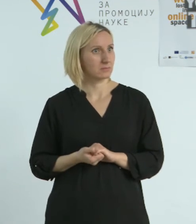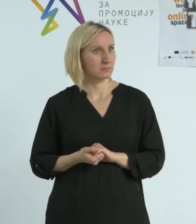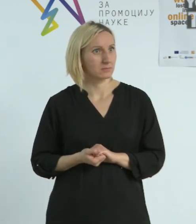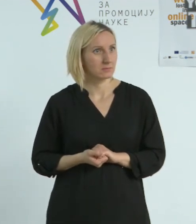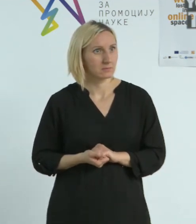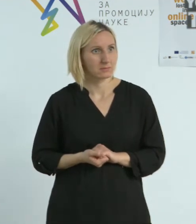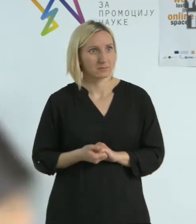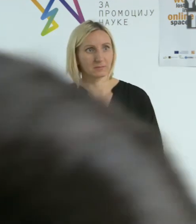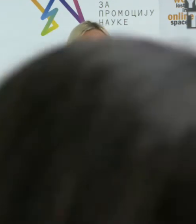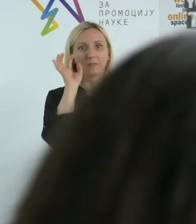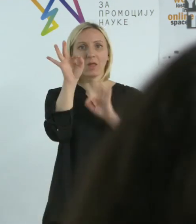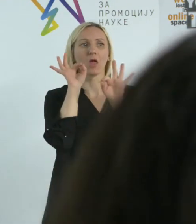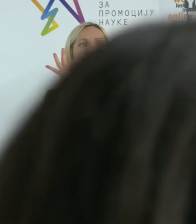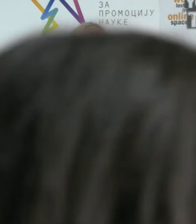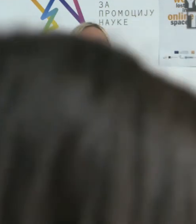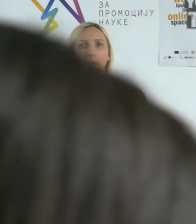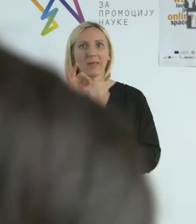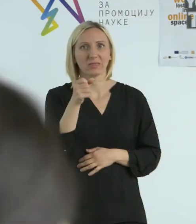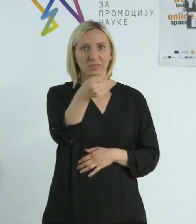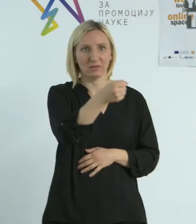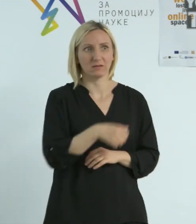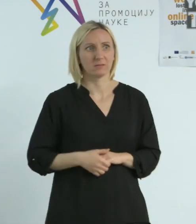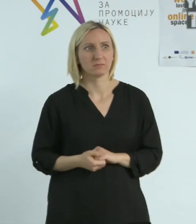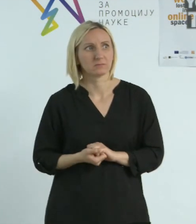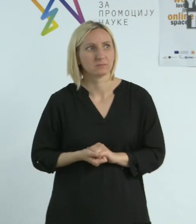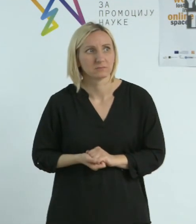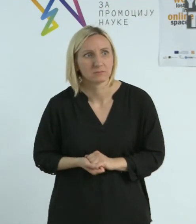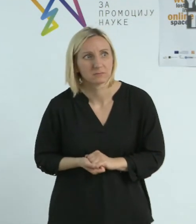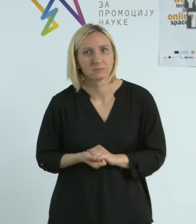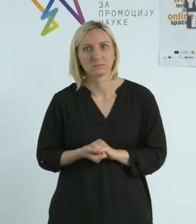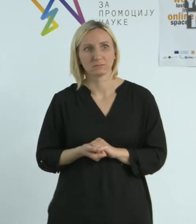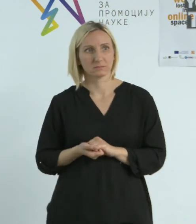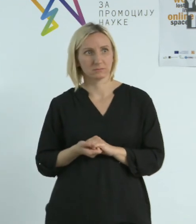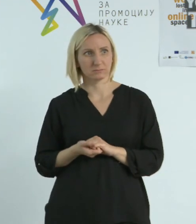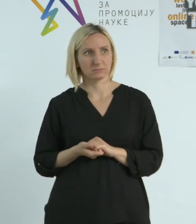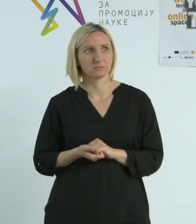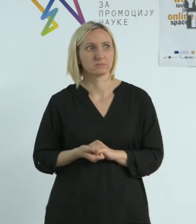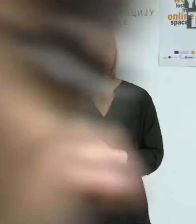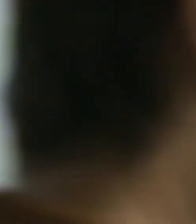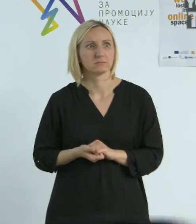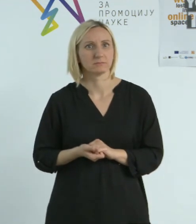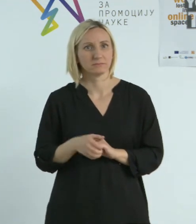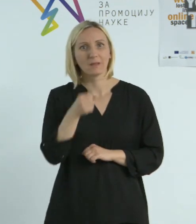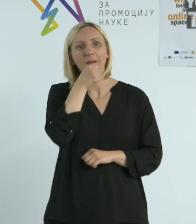Just one comment, which is really small. It seems to me.